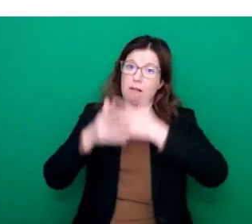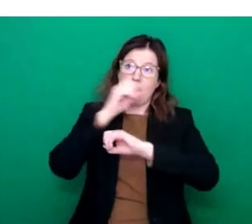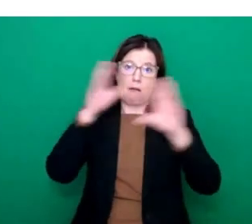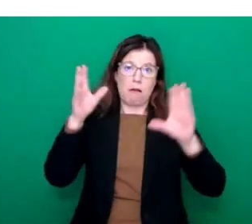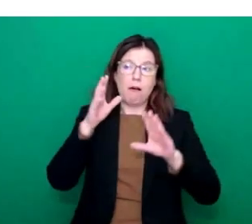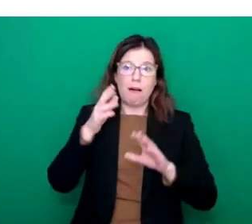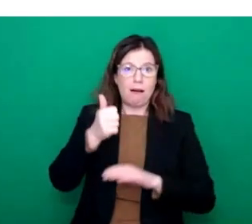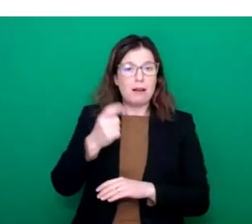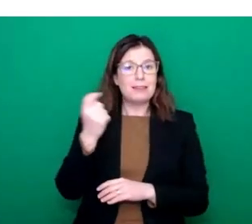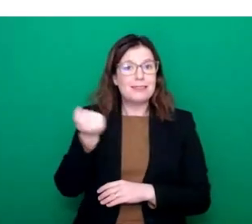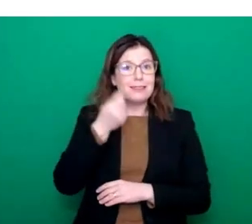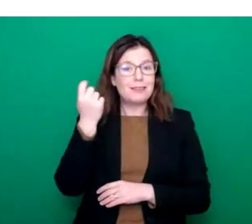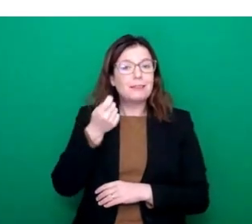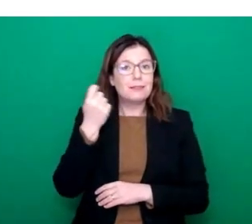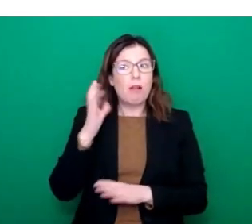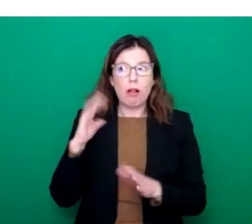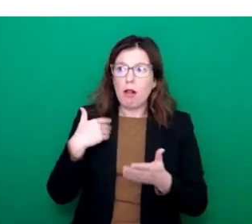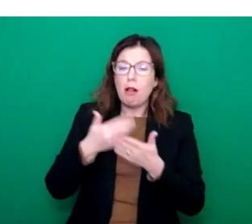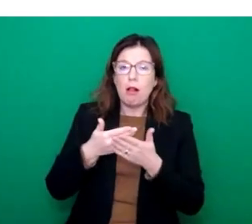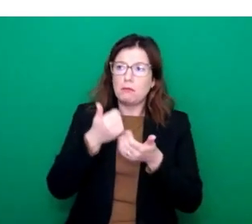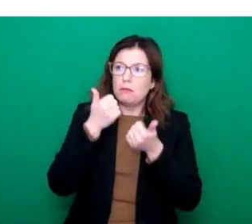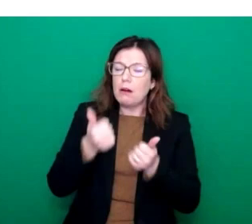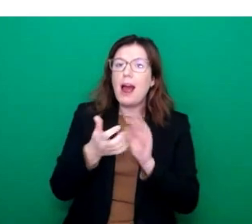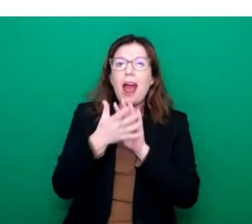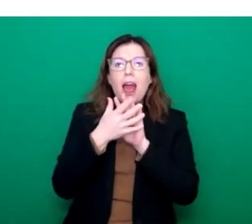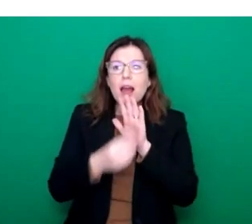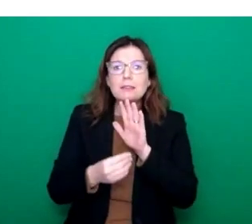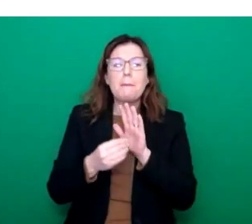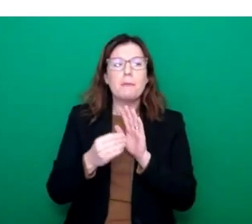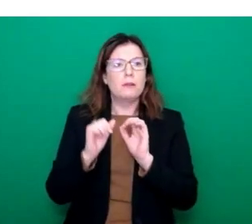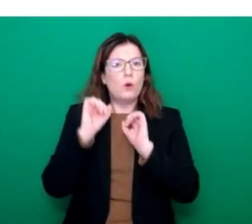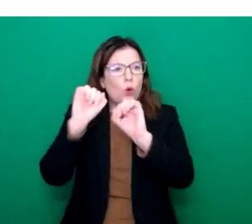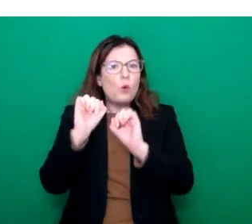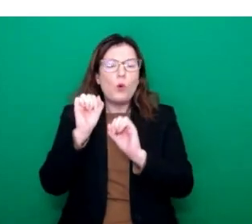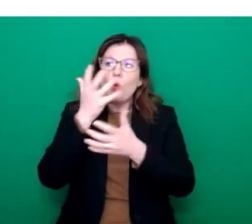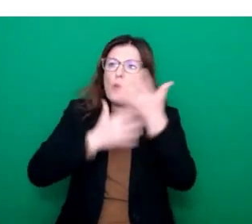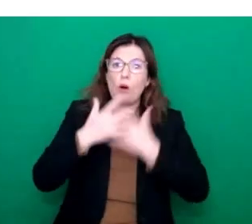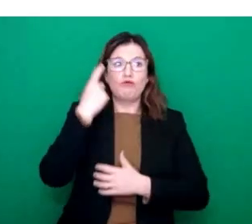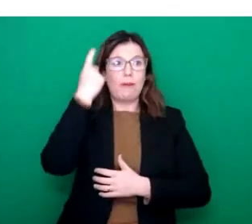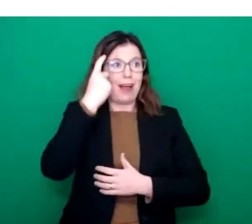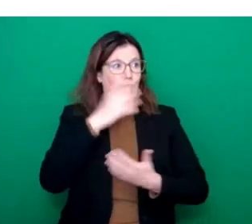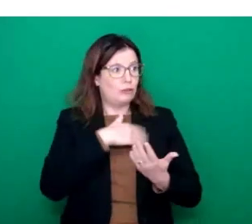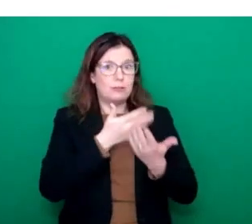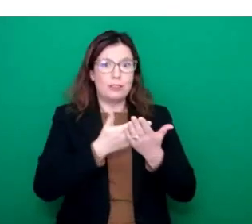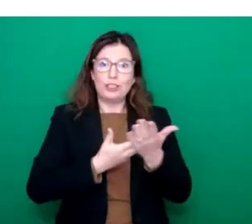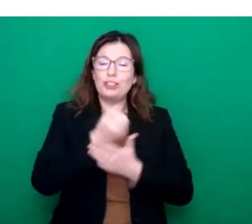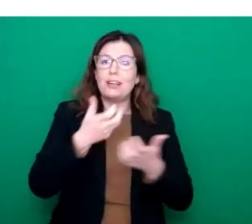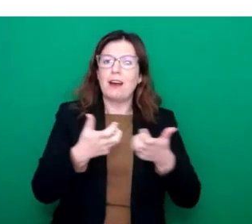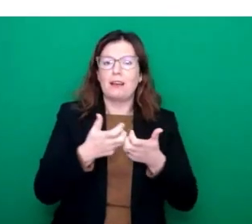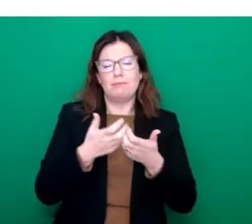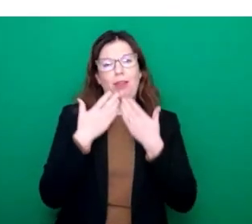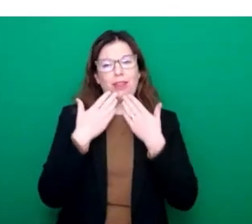successful, positive example of that, and your reflections on how you've been able to achieve that. So thank you very much.